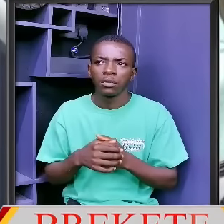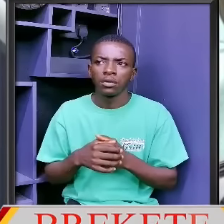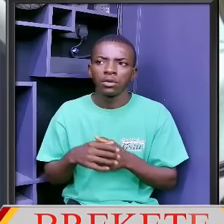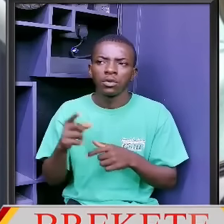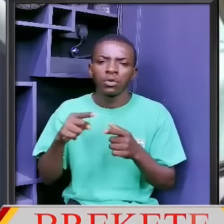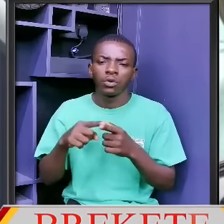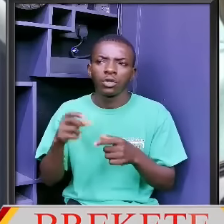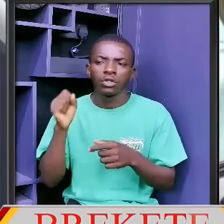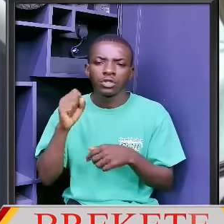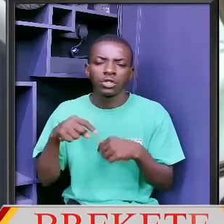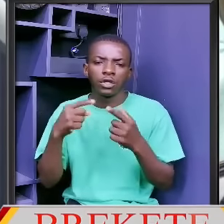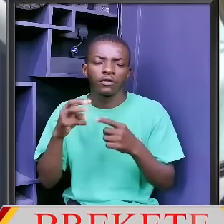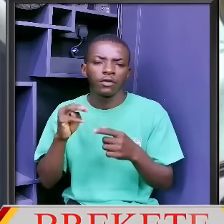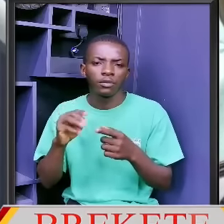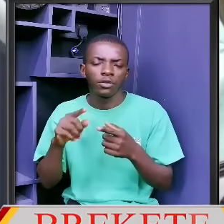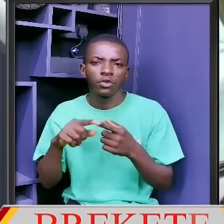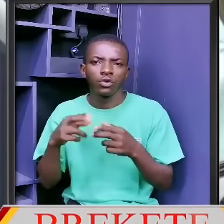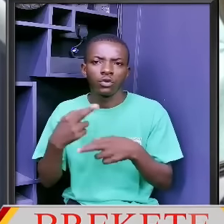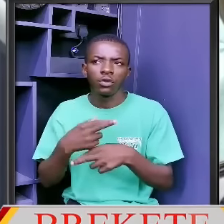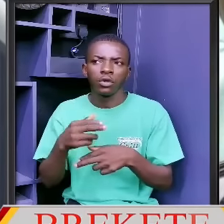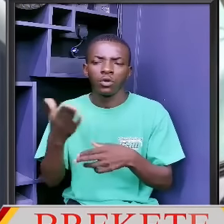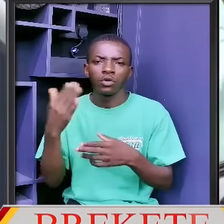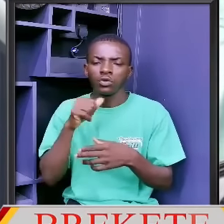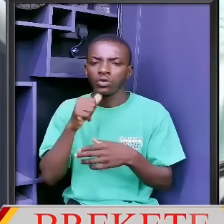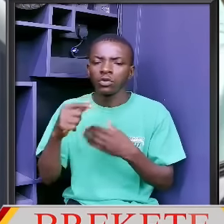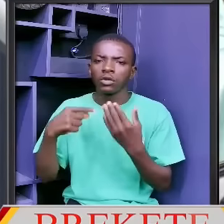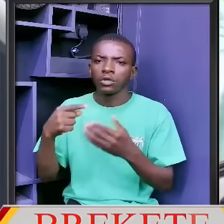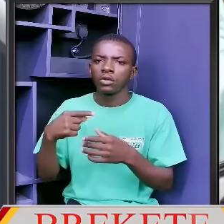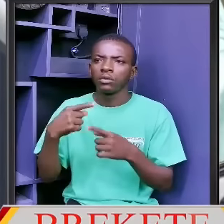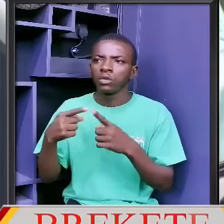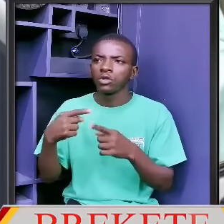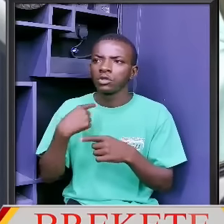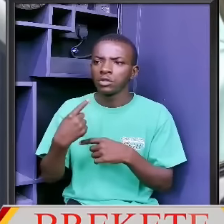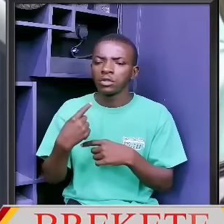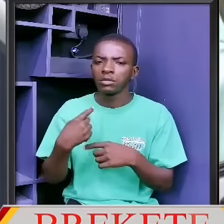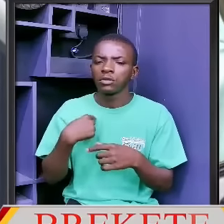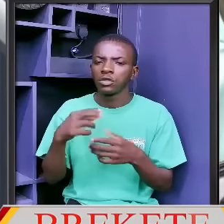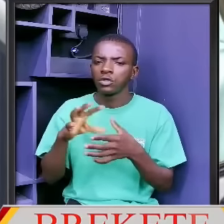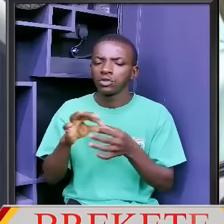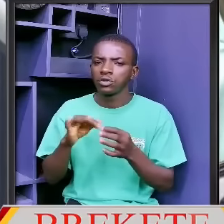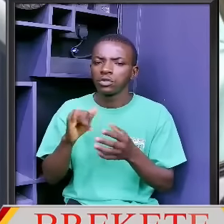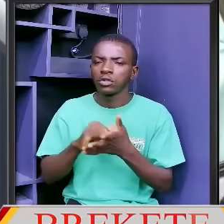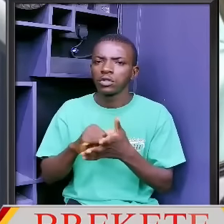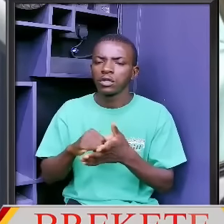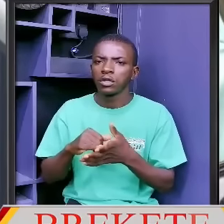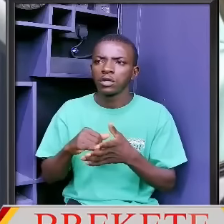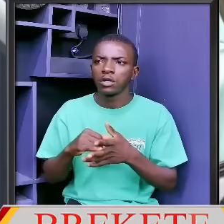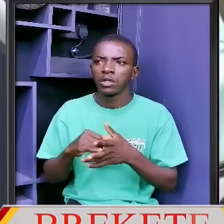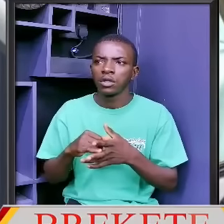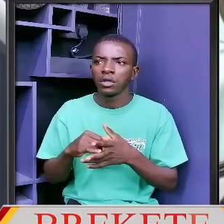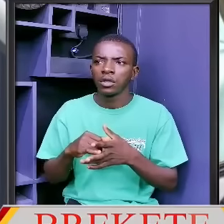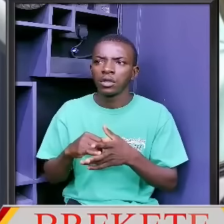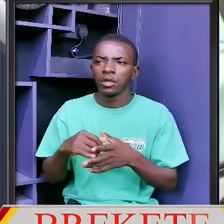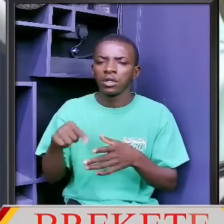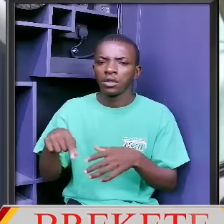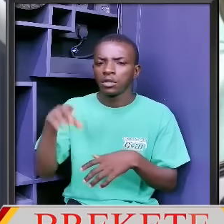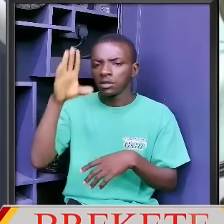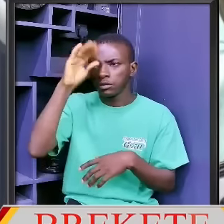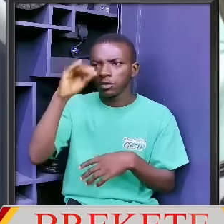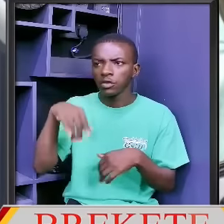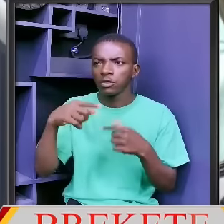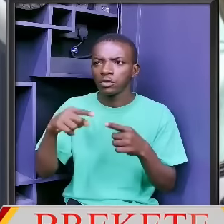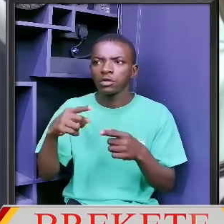When she gave in the room, I was not around there. But she tell you the story? Yes, she said that this man